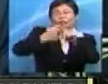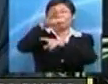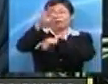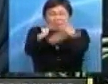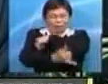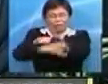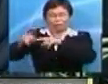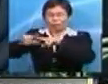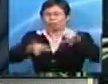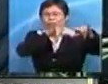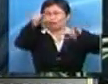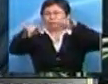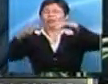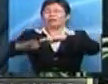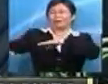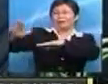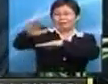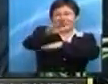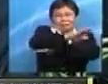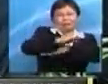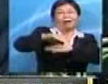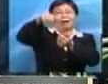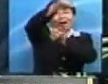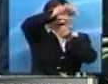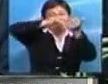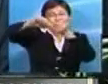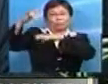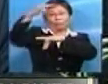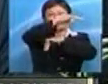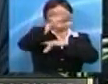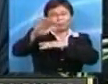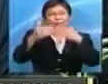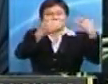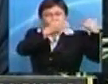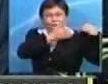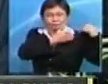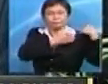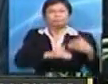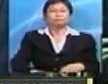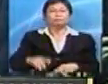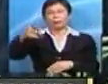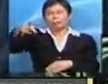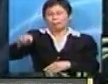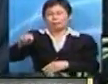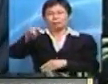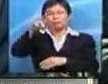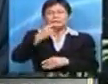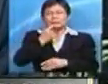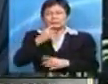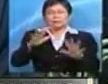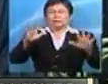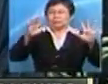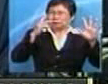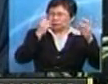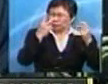to fly in their airspace as part of this search. As Prime Minister Abbott said, it is heartening to see so many